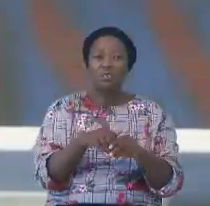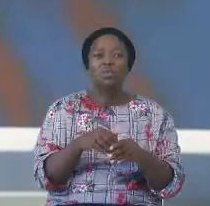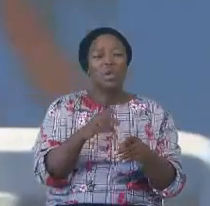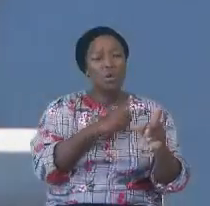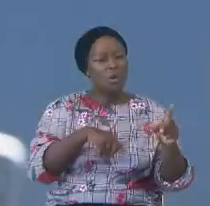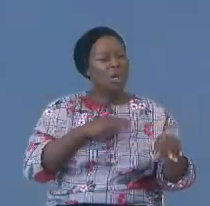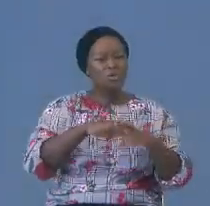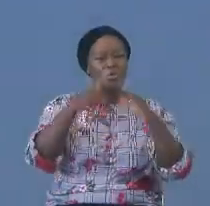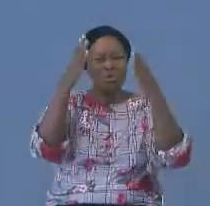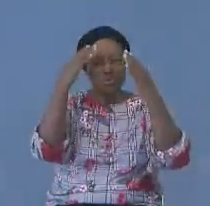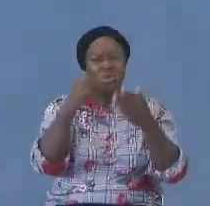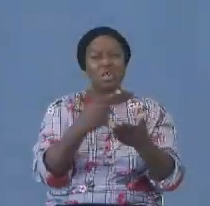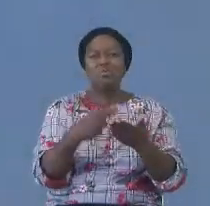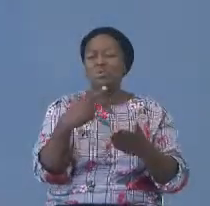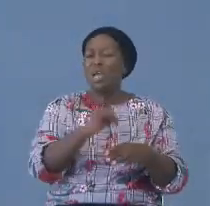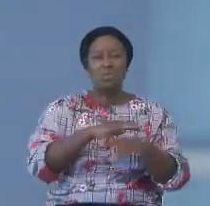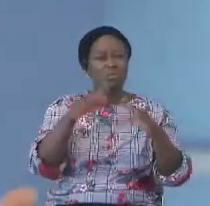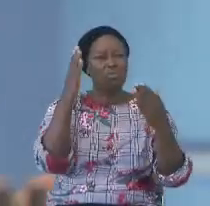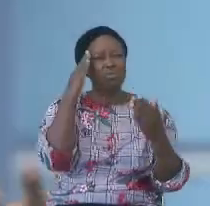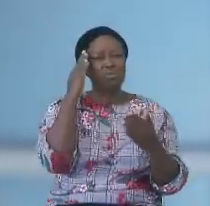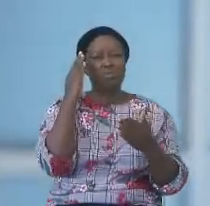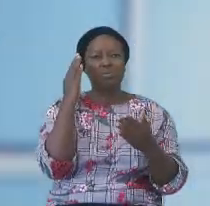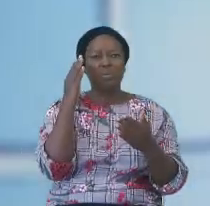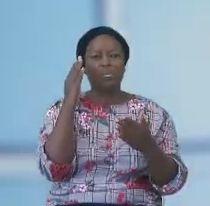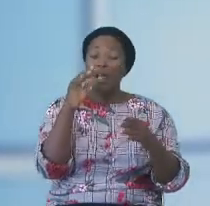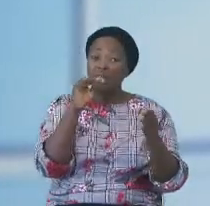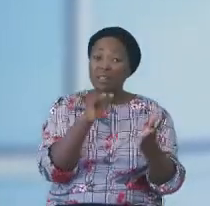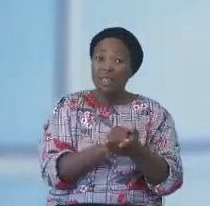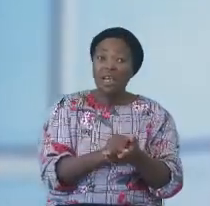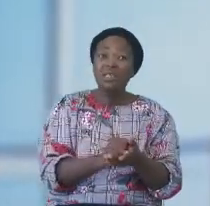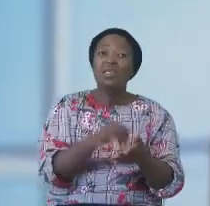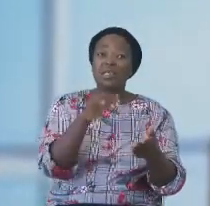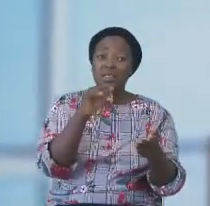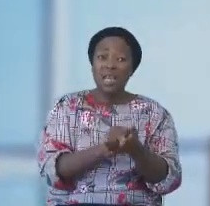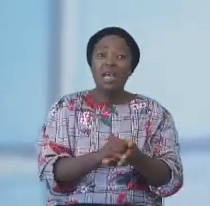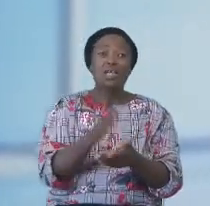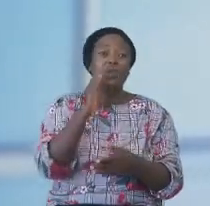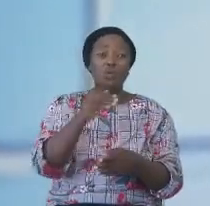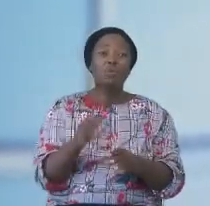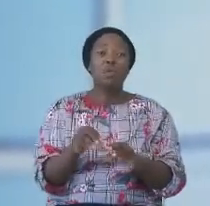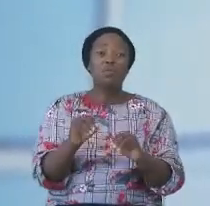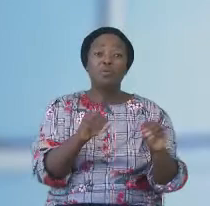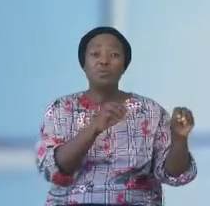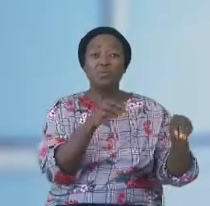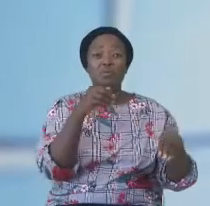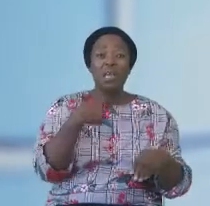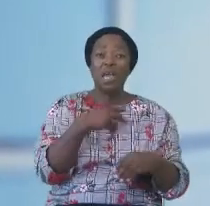habitual sin I've been committing. I didn't know the consequence. I didn't know